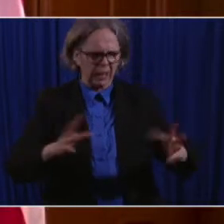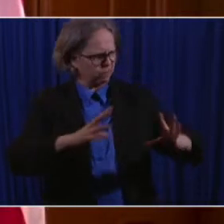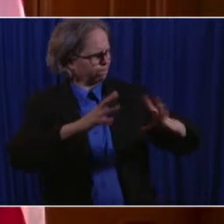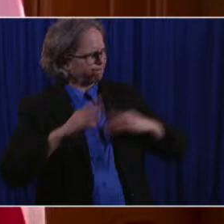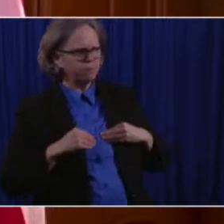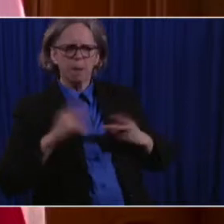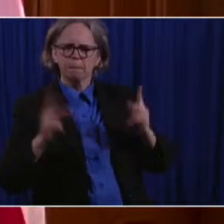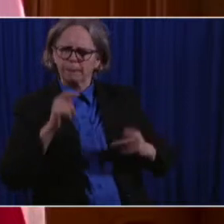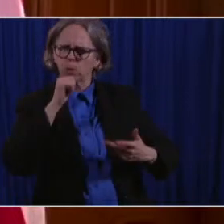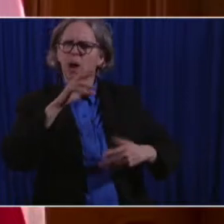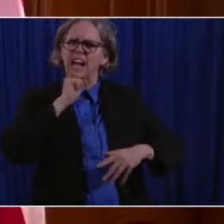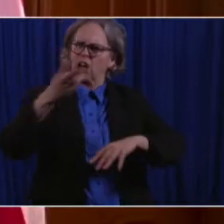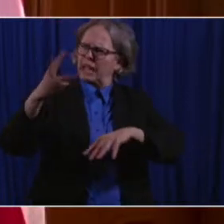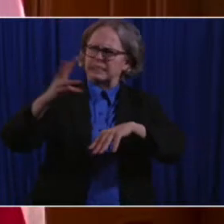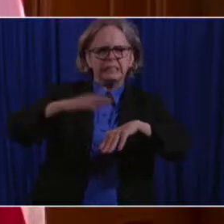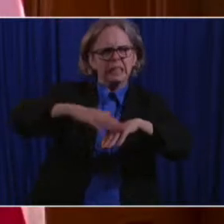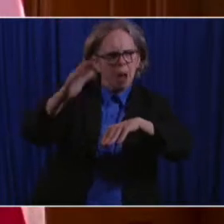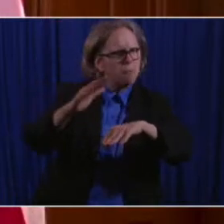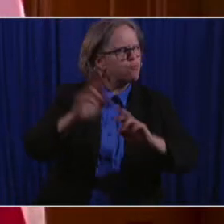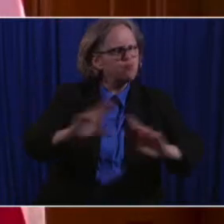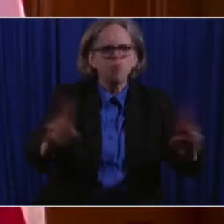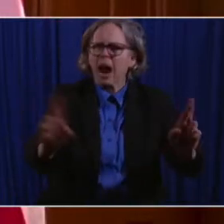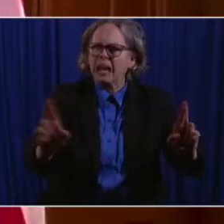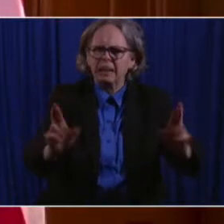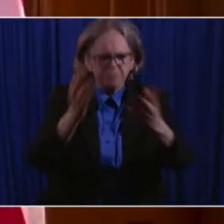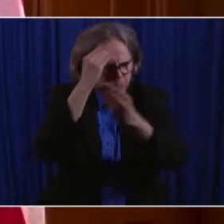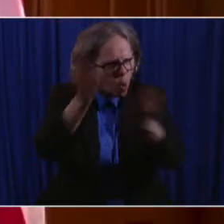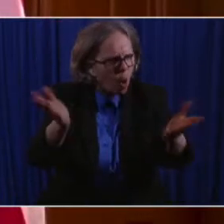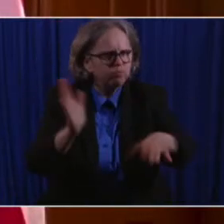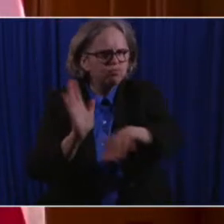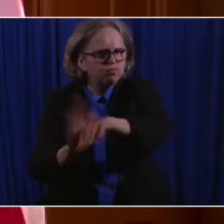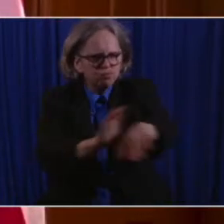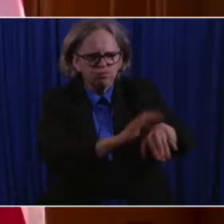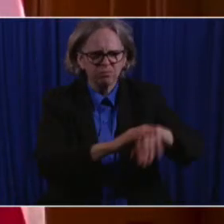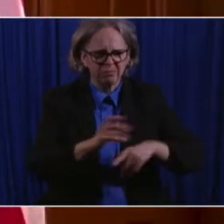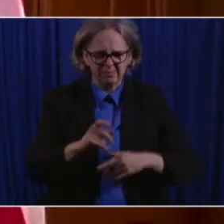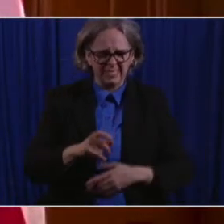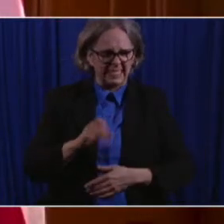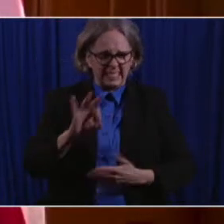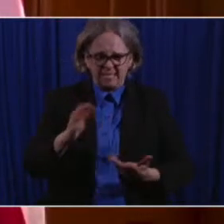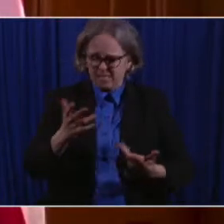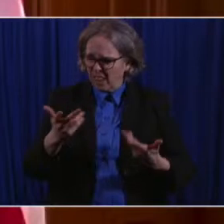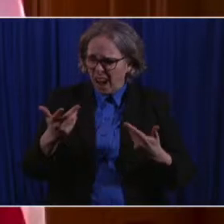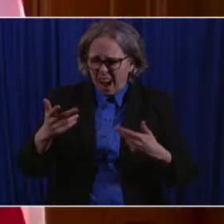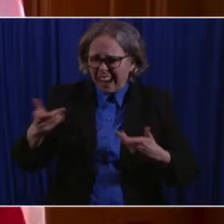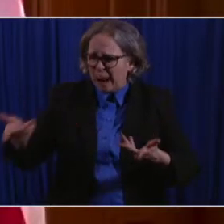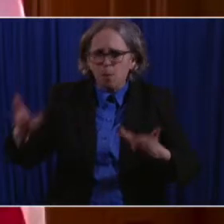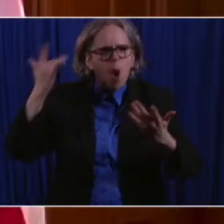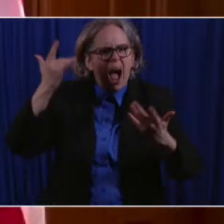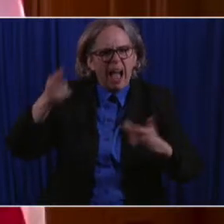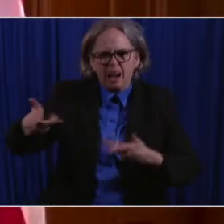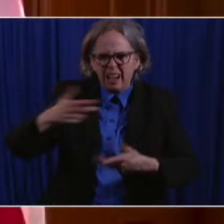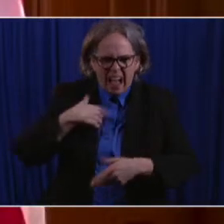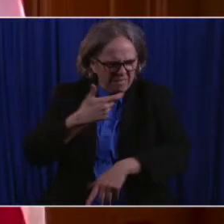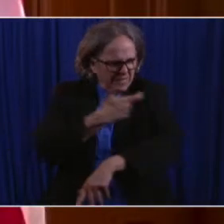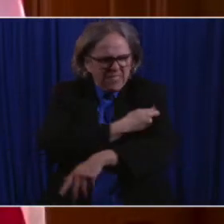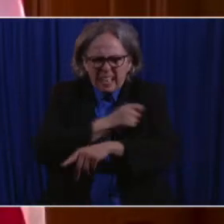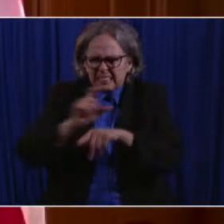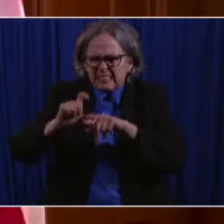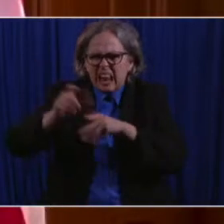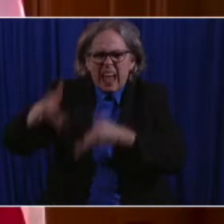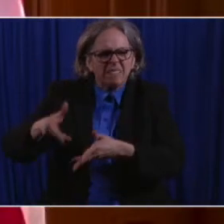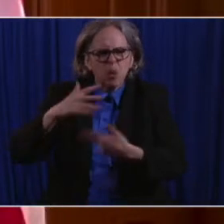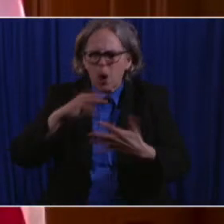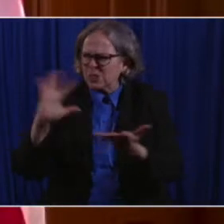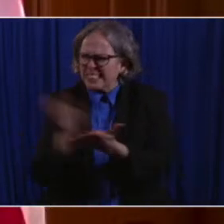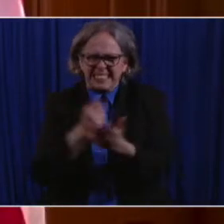said earlier in the week, look, if you can't fill your slots for this week, we don't want that vaccine sitting. We want it out as quickly as possible. And so